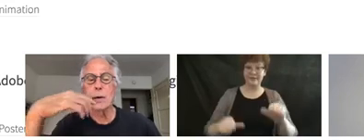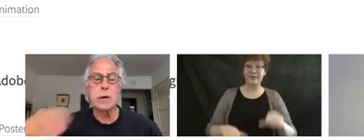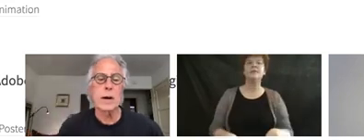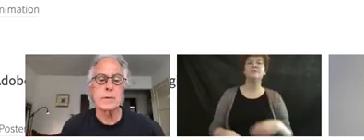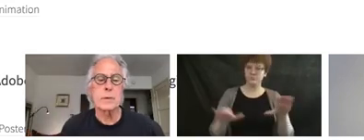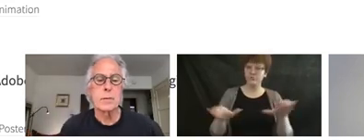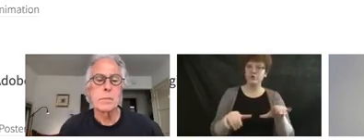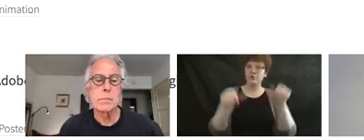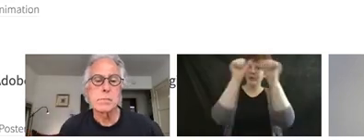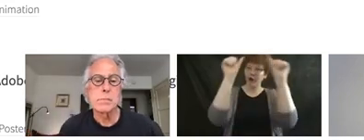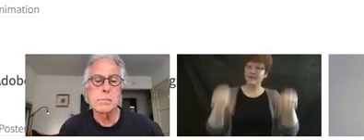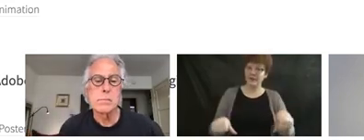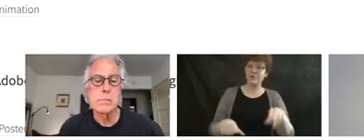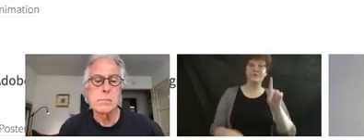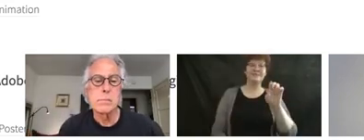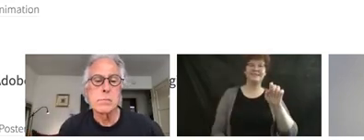would be a good option.